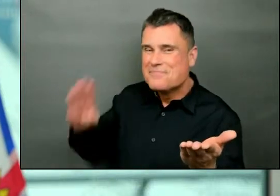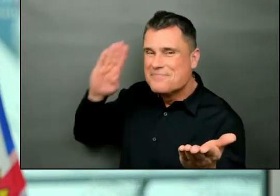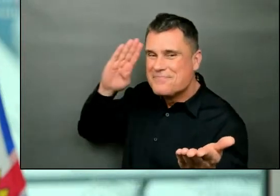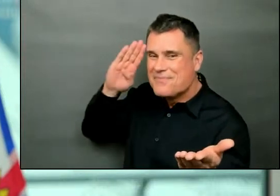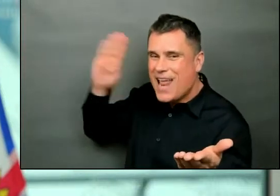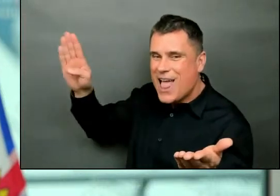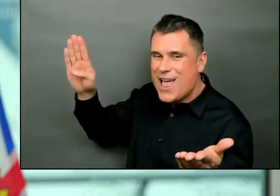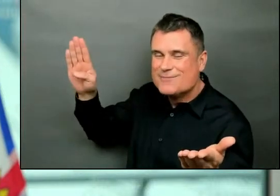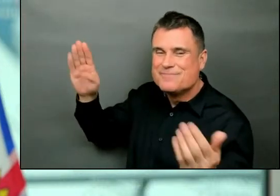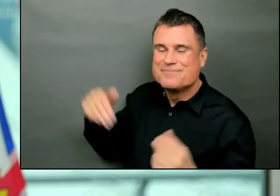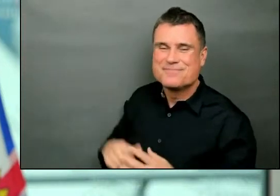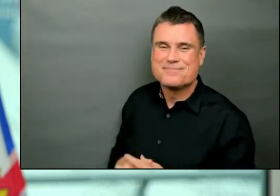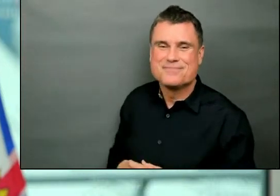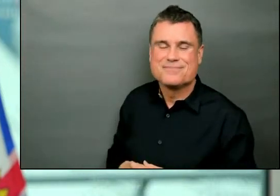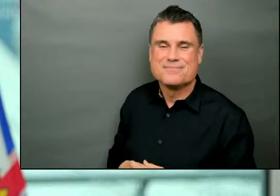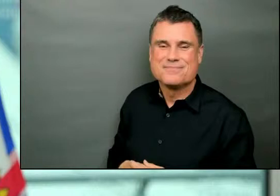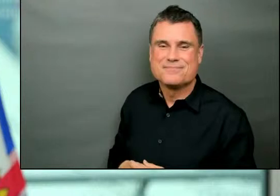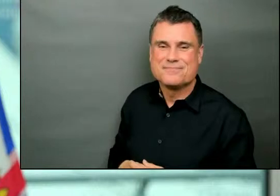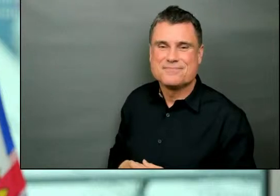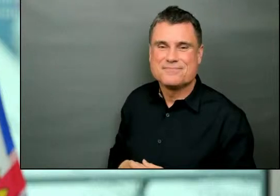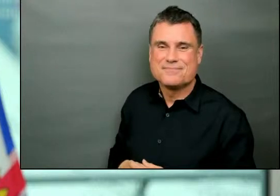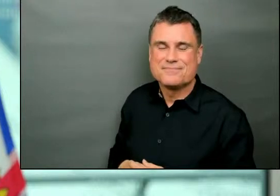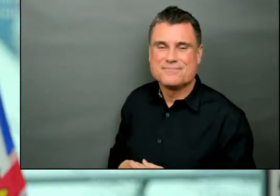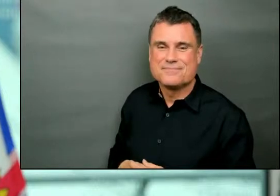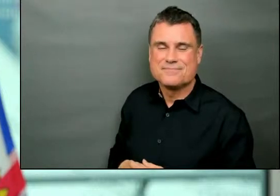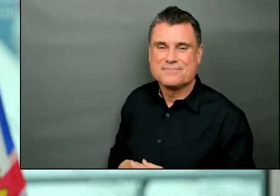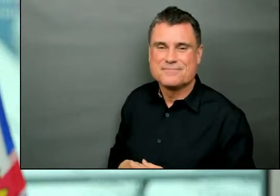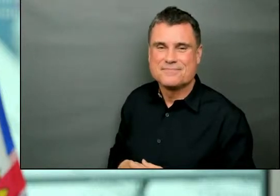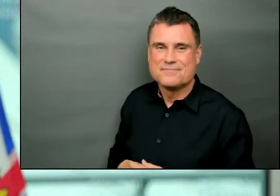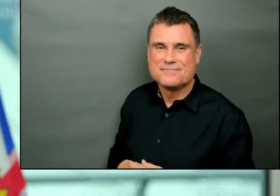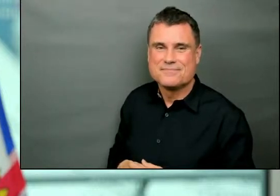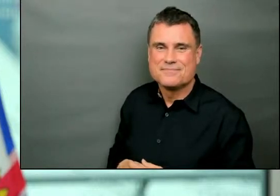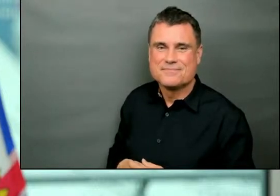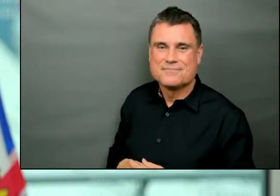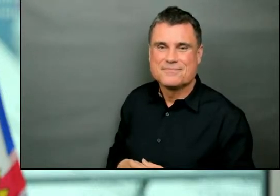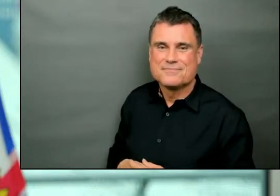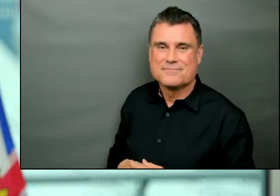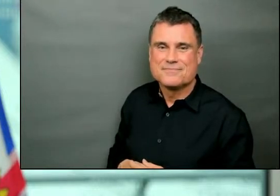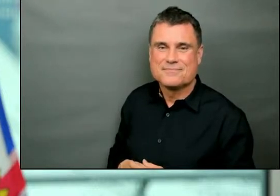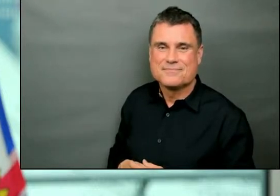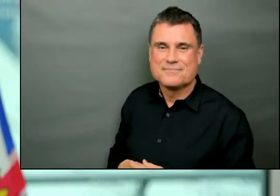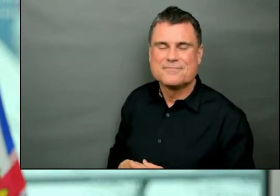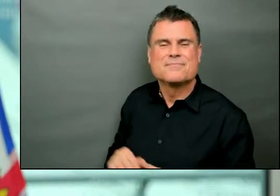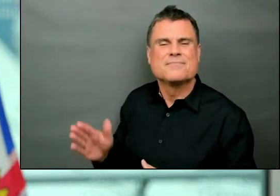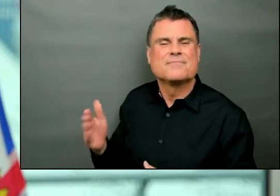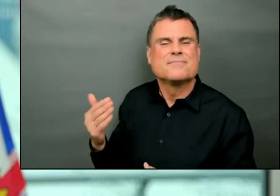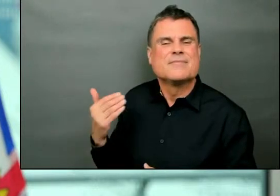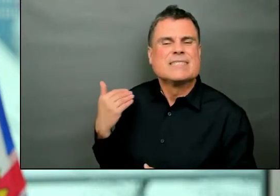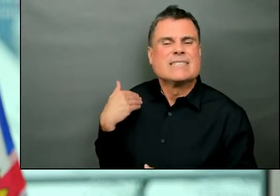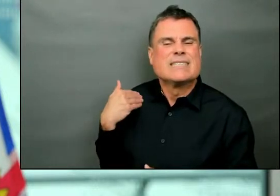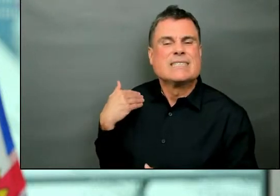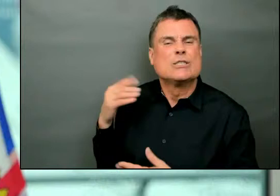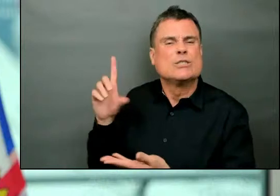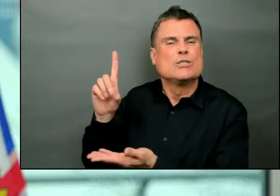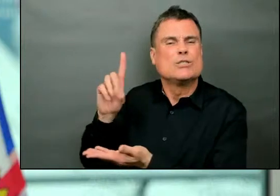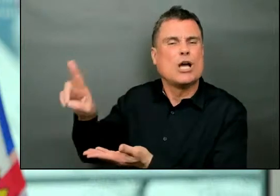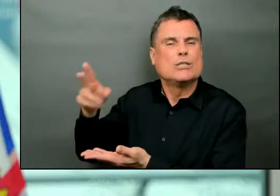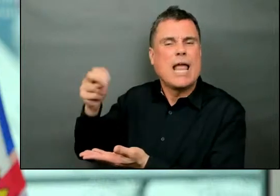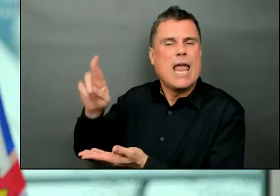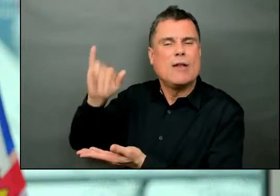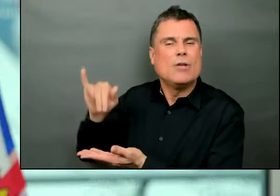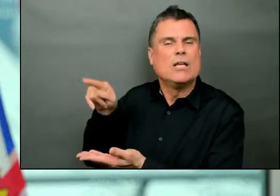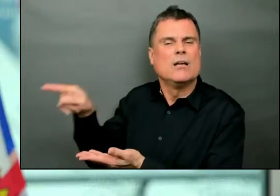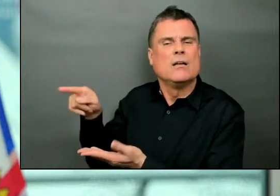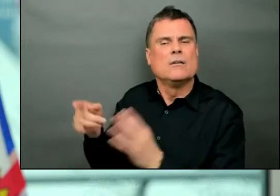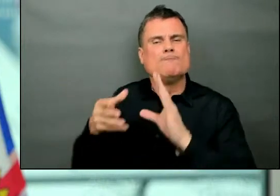Very much for taking my question. I'm just interested in when you were talking about the reproductive number, Dr. Henry. I